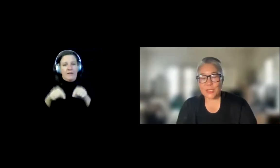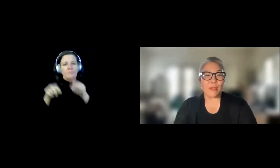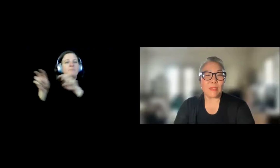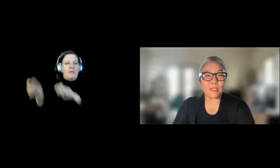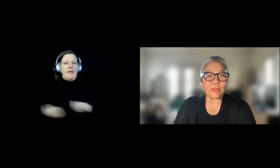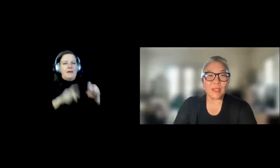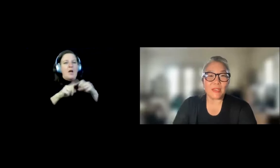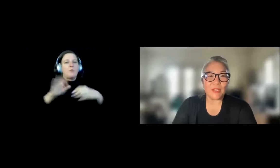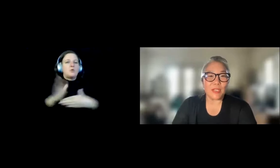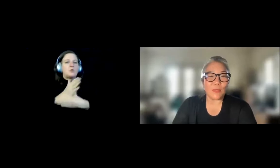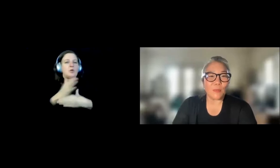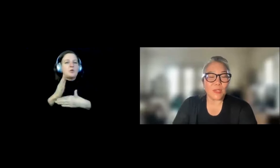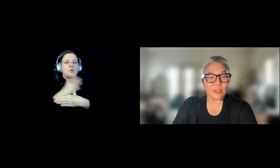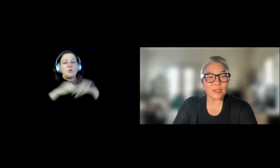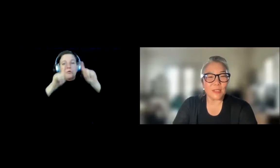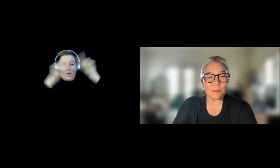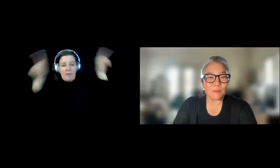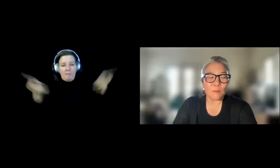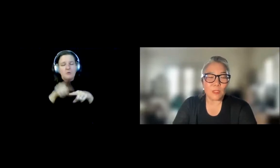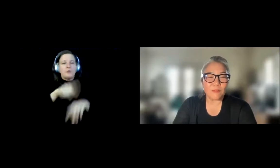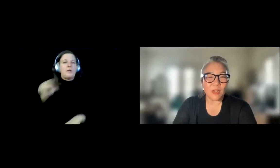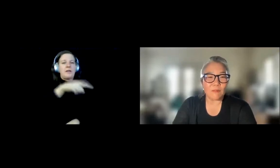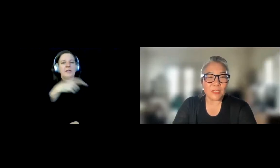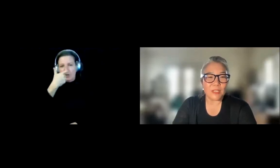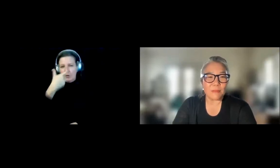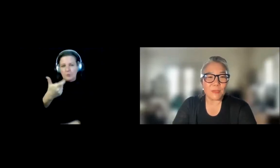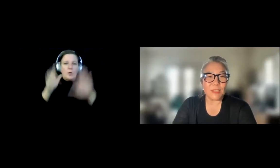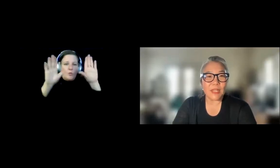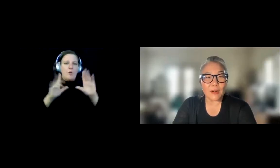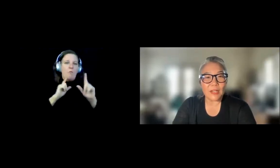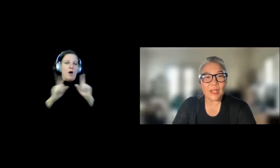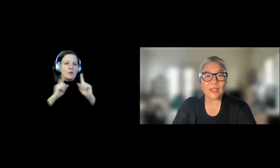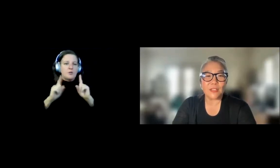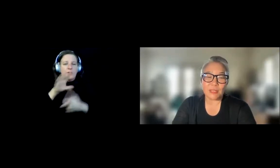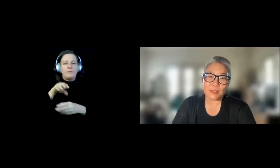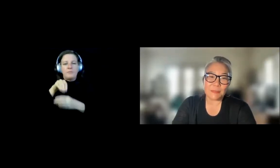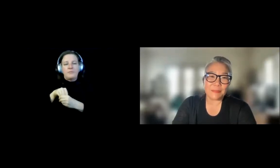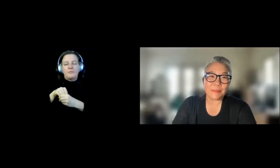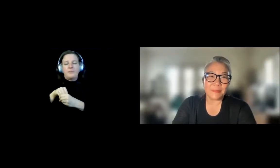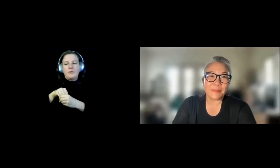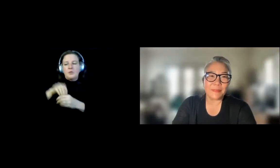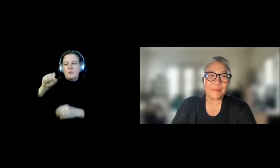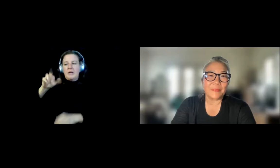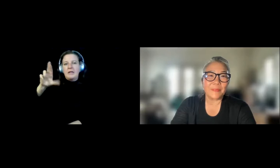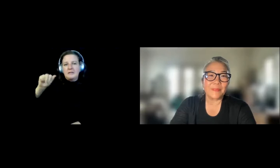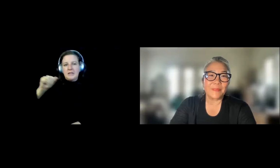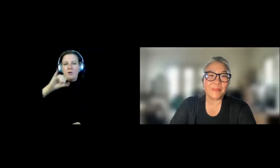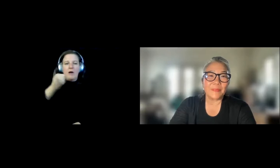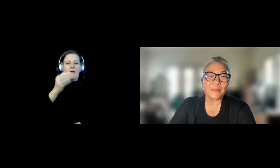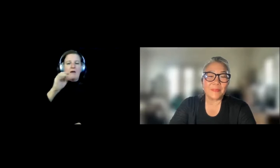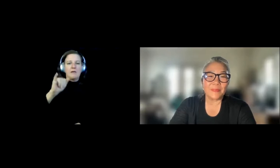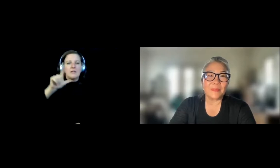to sharing my screen so that you can watch this wonderful conversation between Sara and Jamillah.